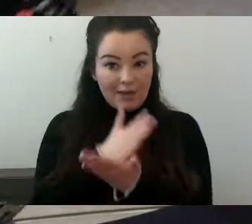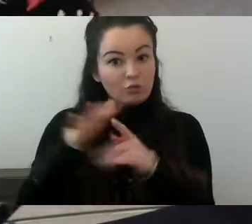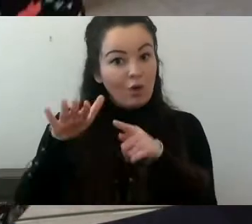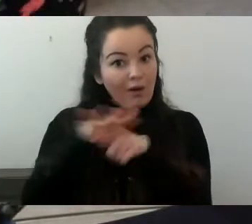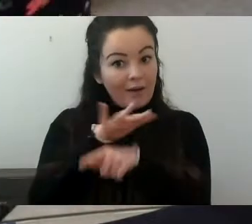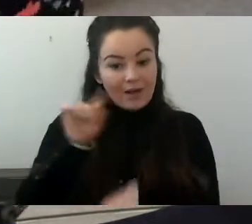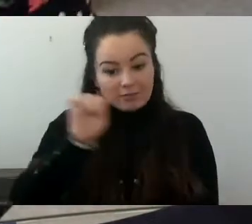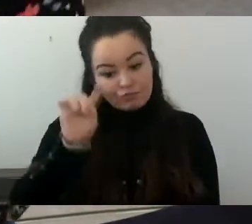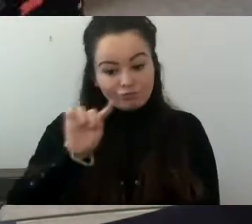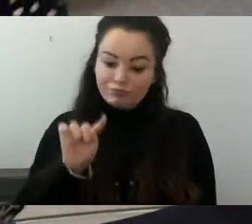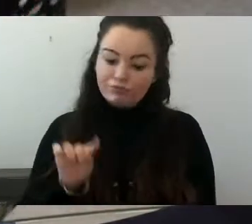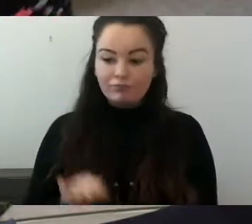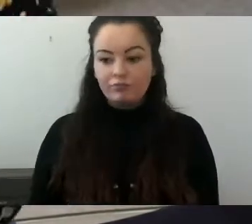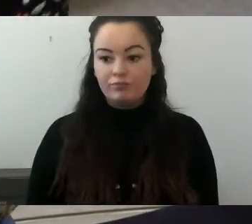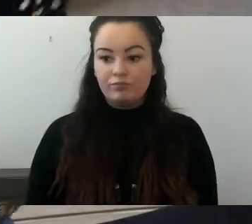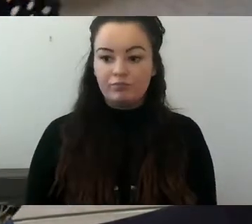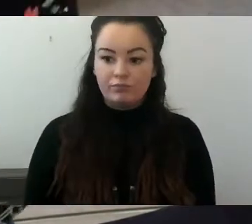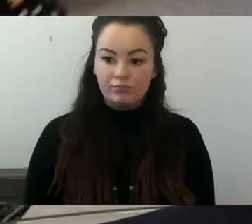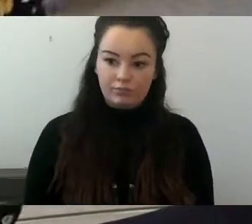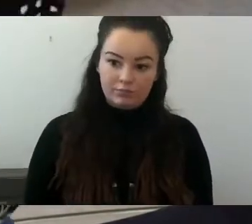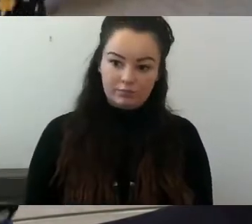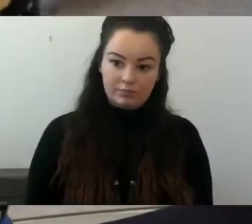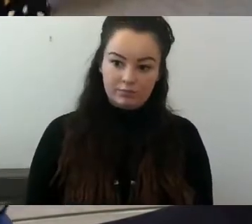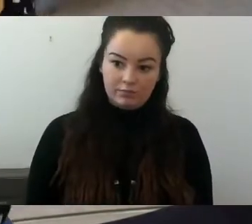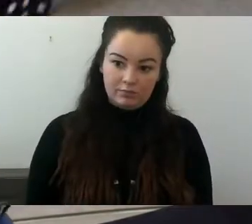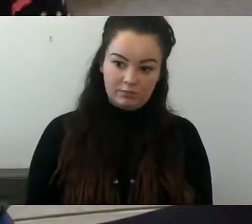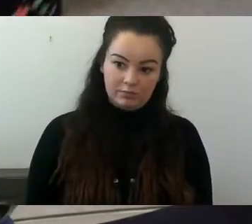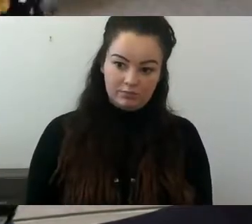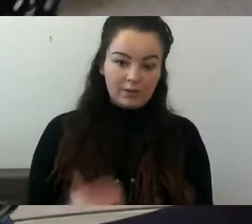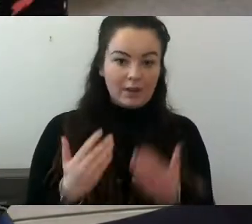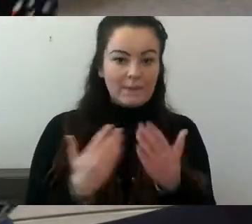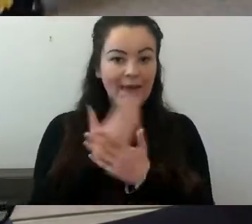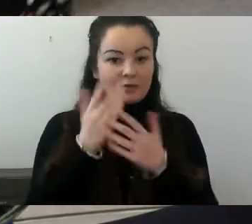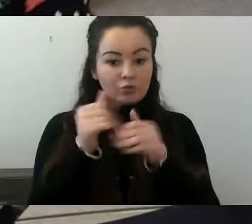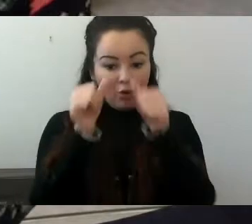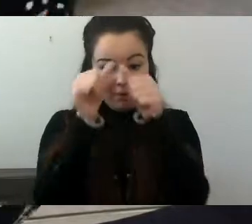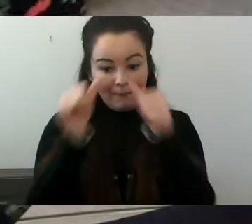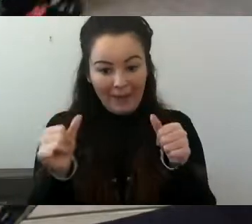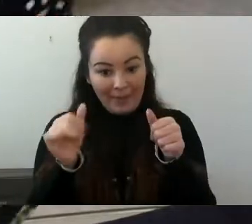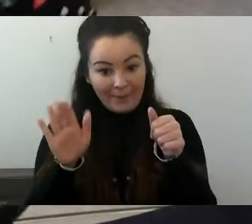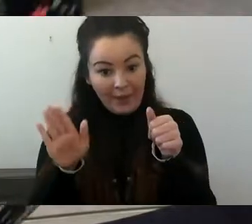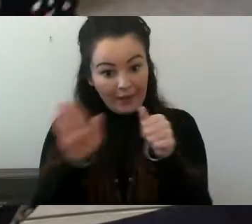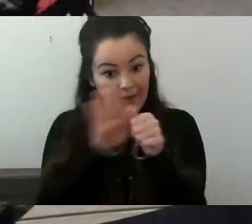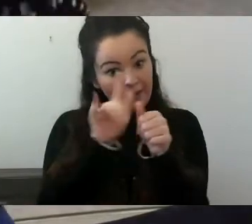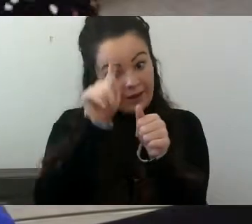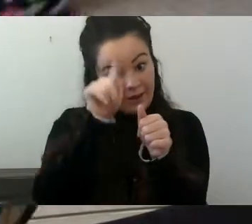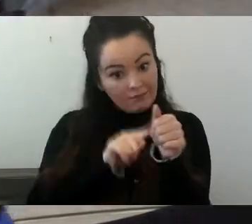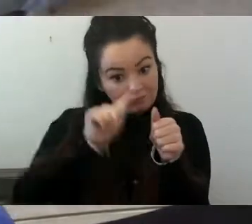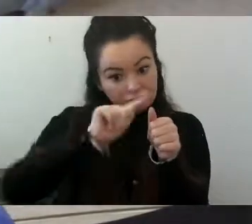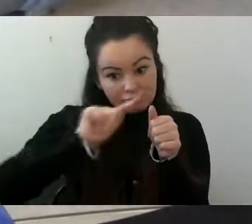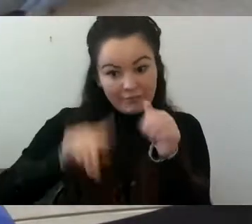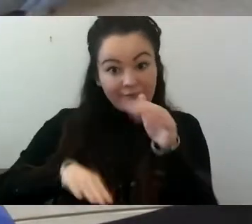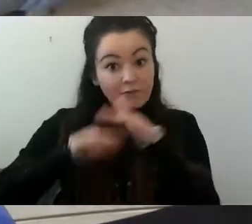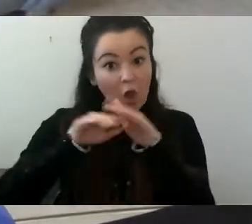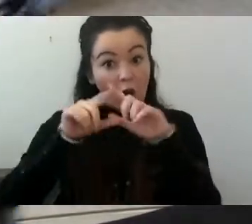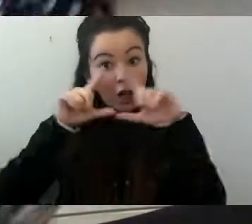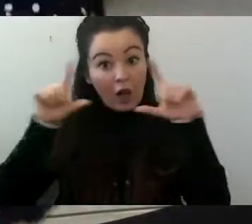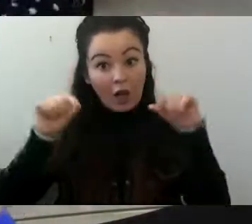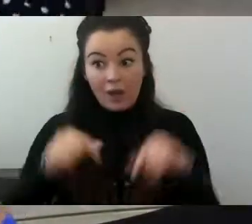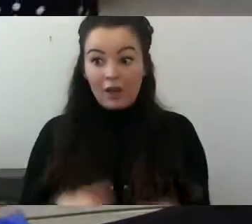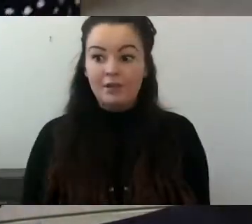rub with your finger like this. Go right up to the edges of the masking tape.